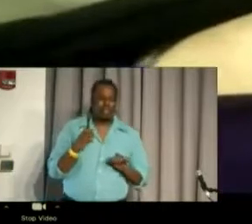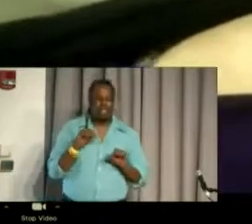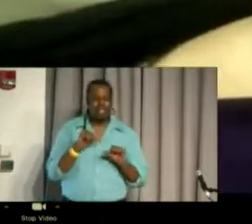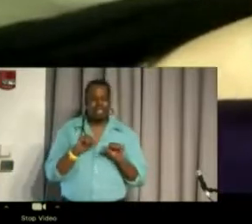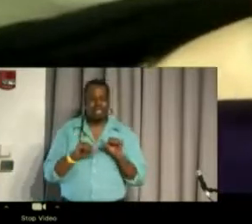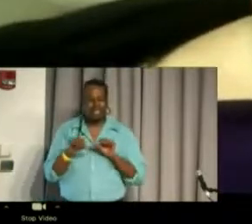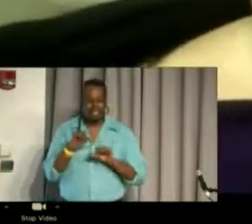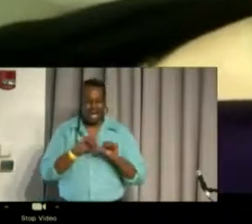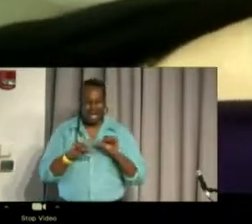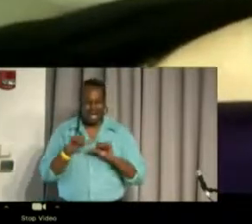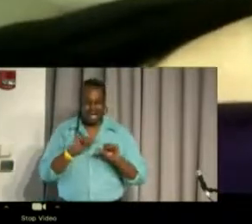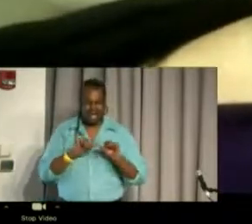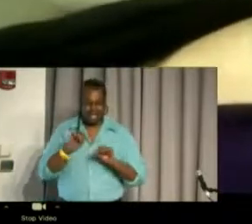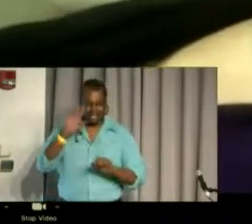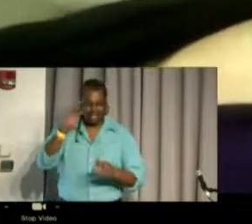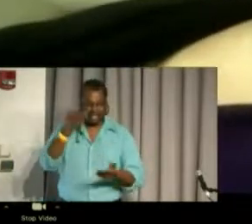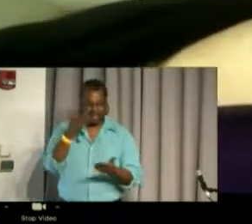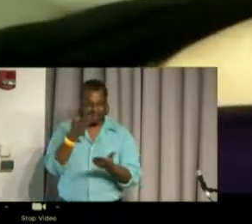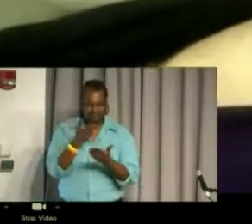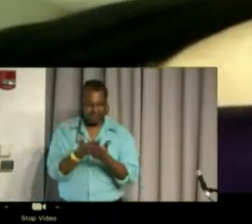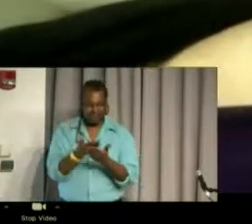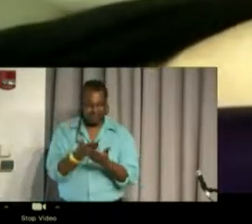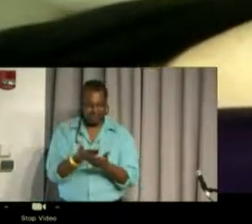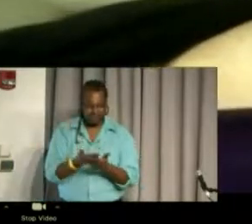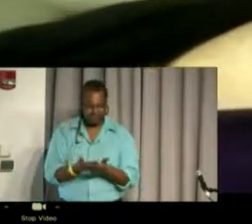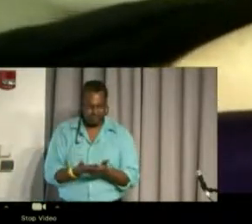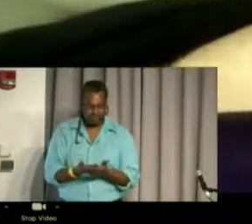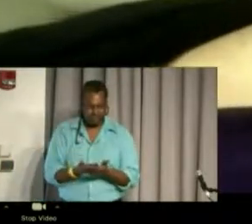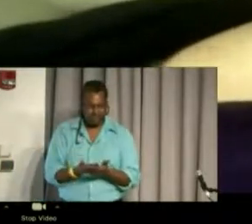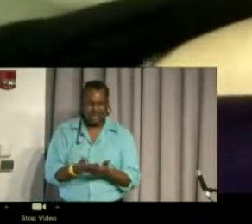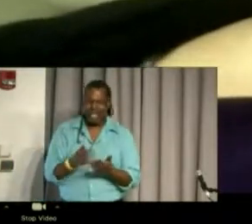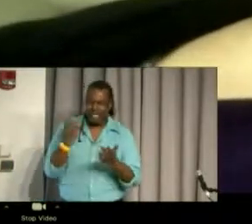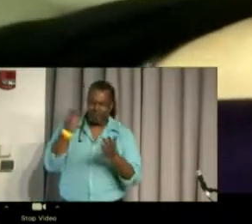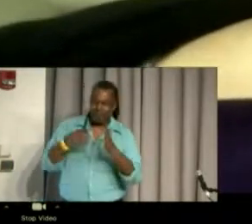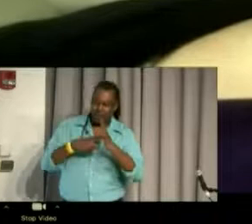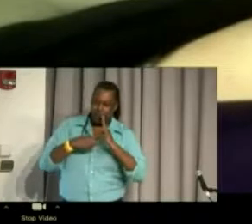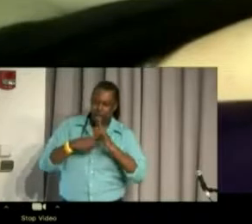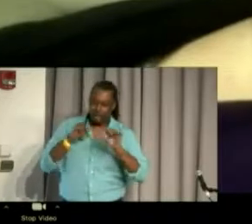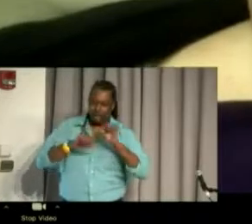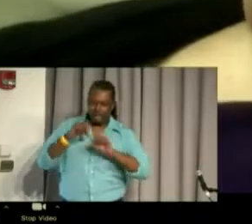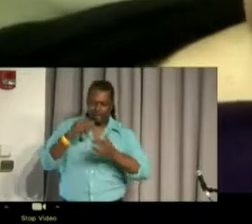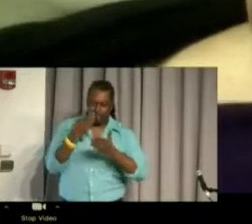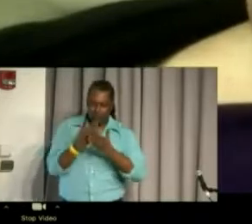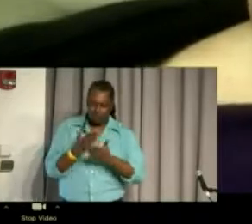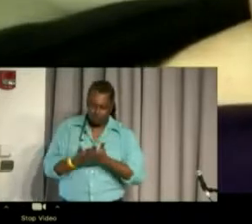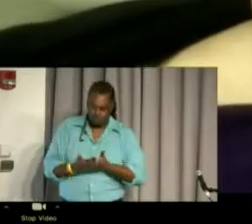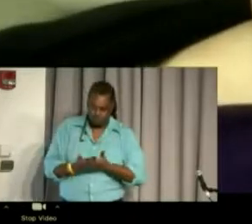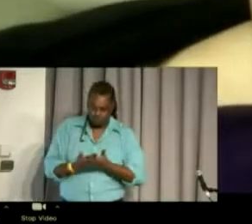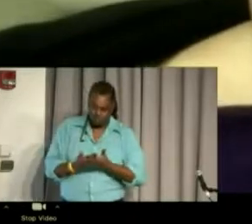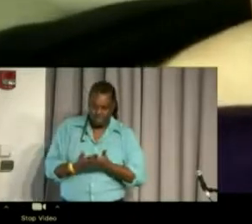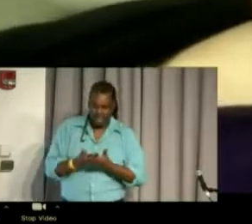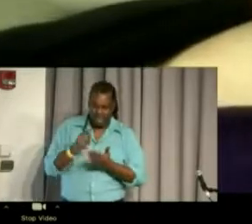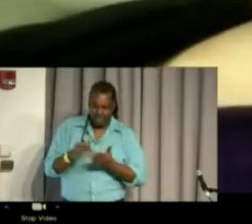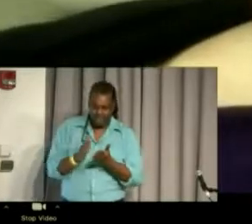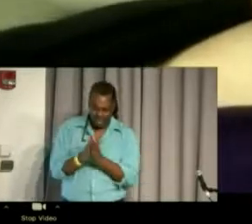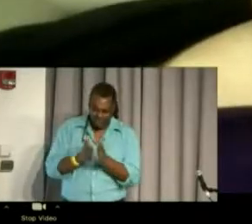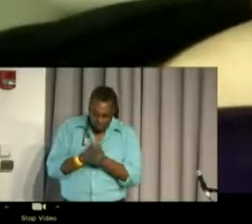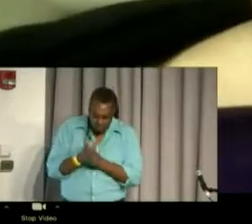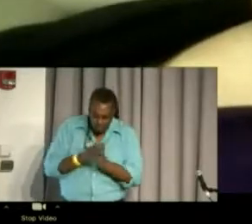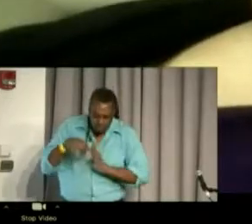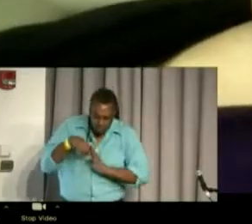science seeks to prove things. The requirements of science for proof are rigorous,